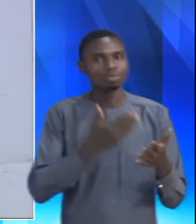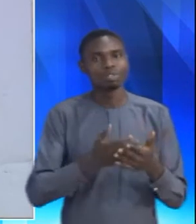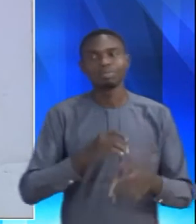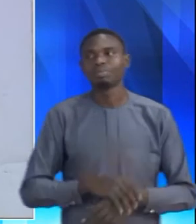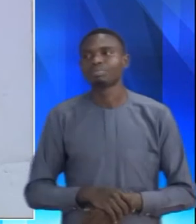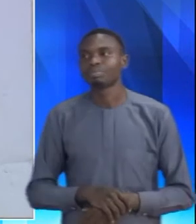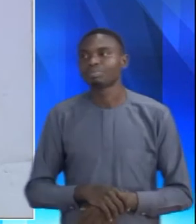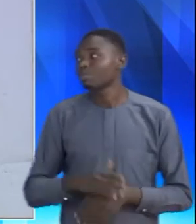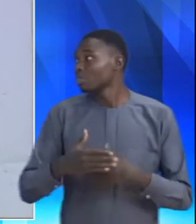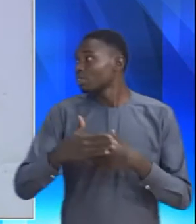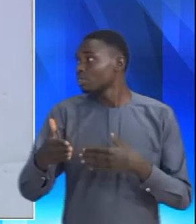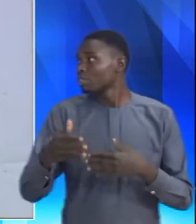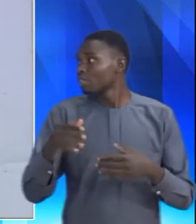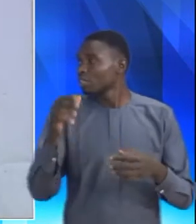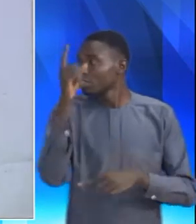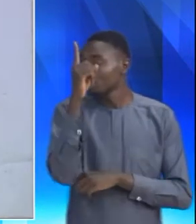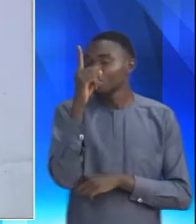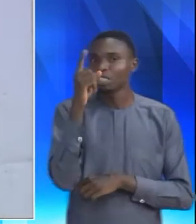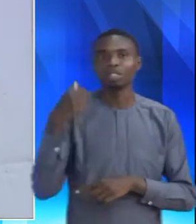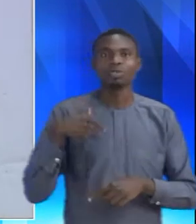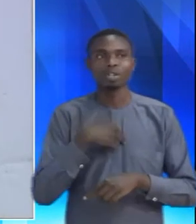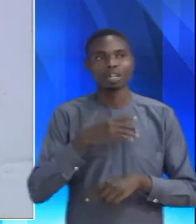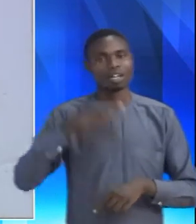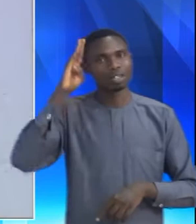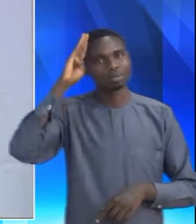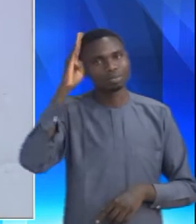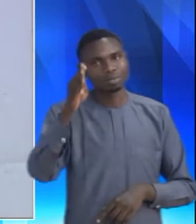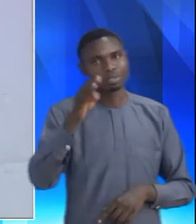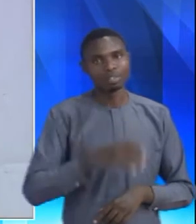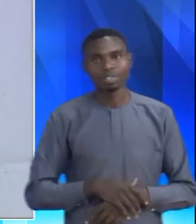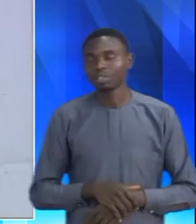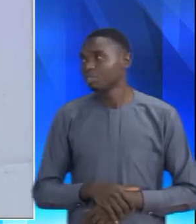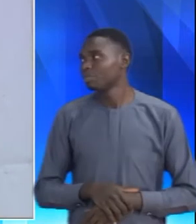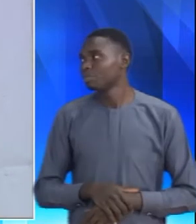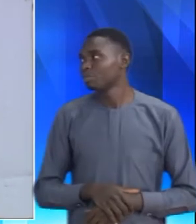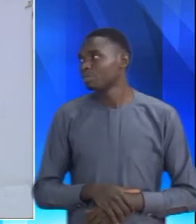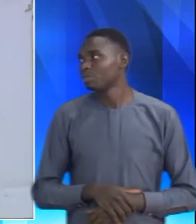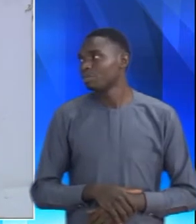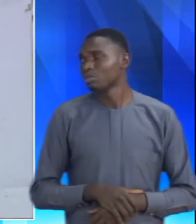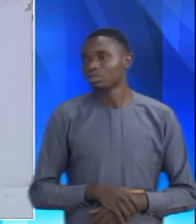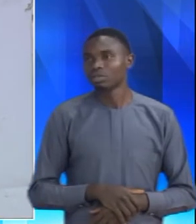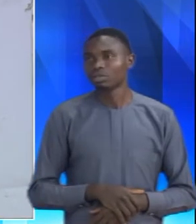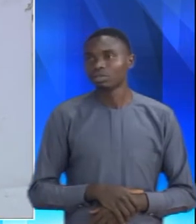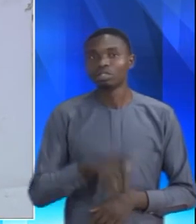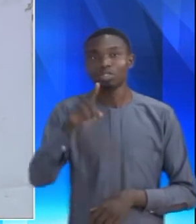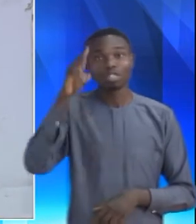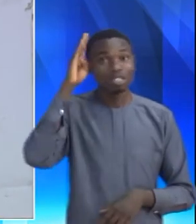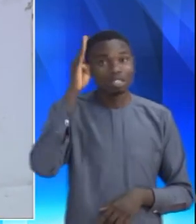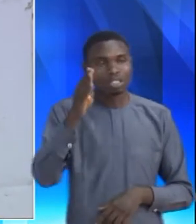the salutation. Don't forget, this is an informal letter. Under salutation, your salutation must be